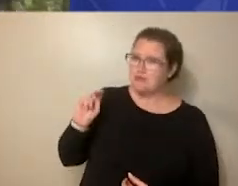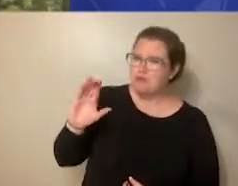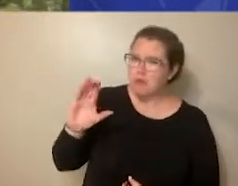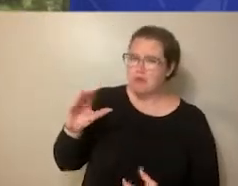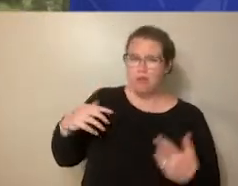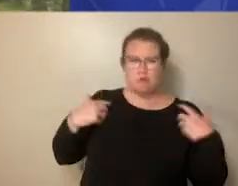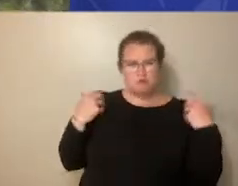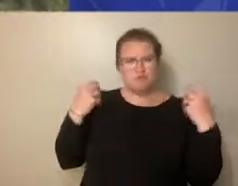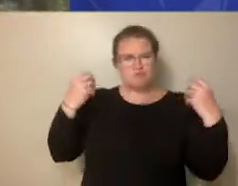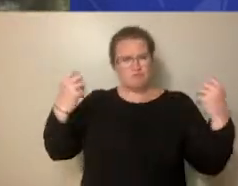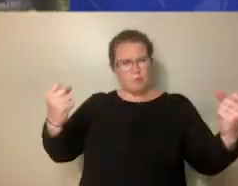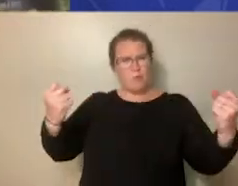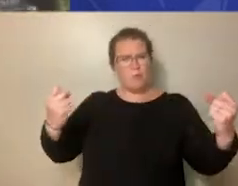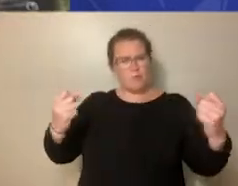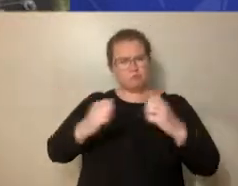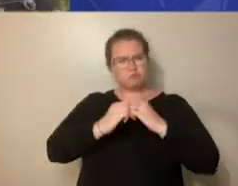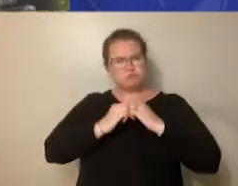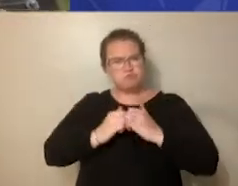Carolina strong.